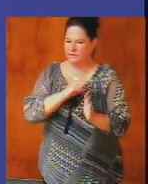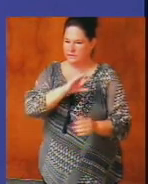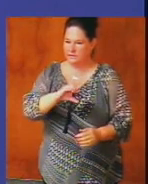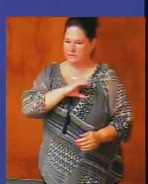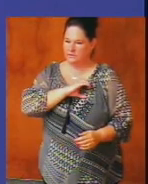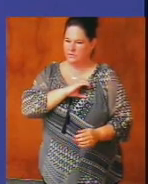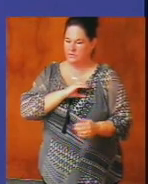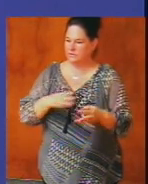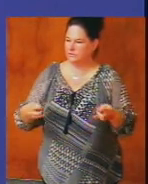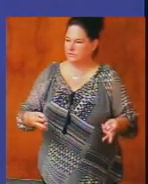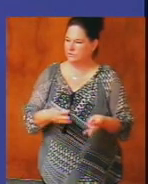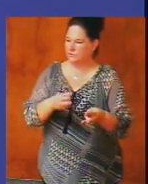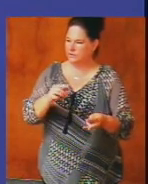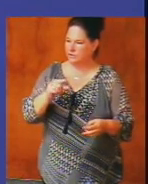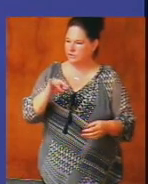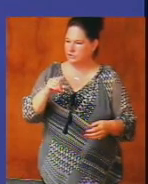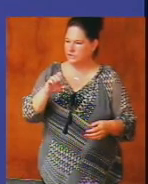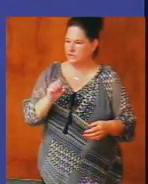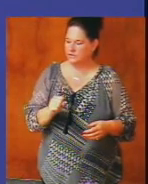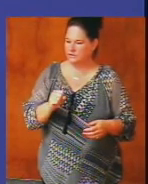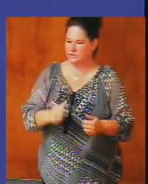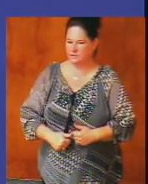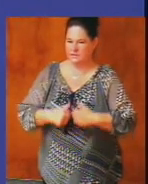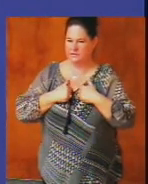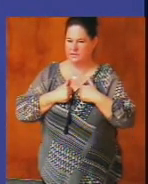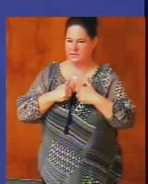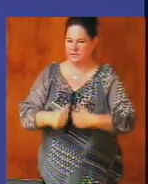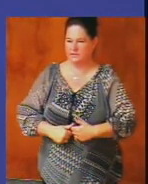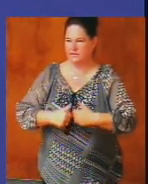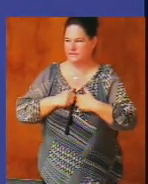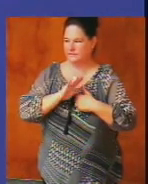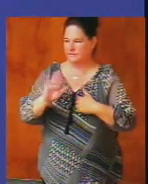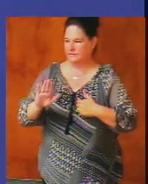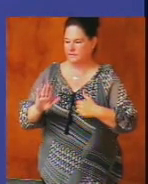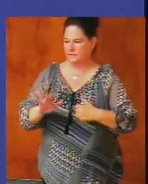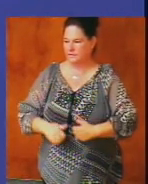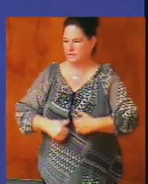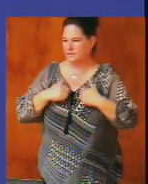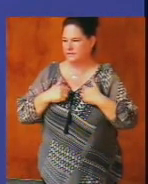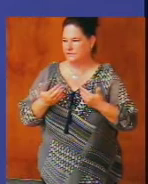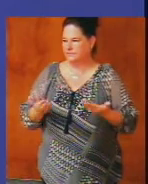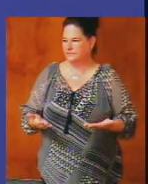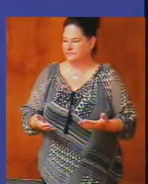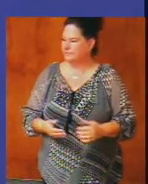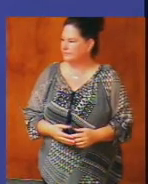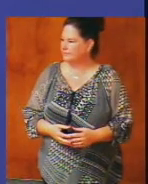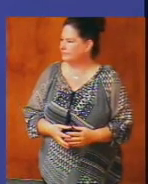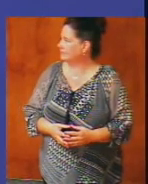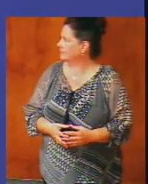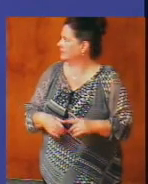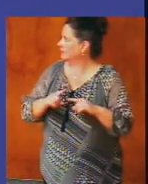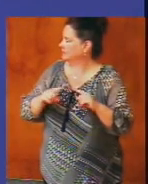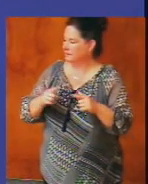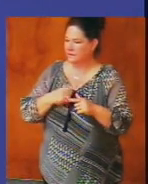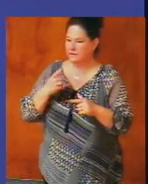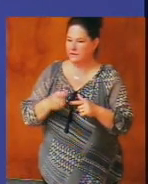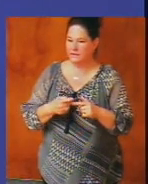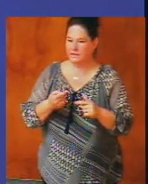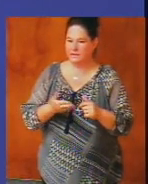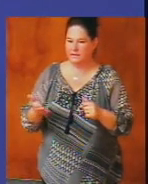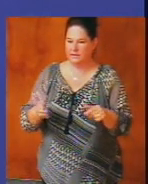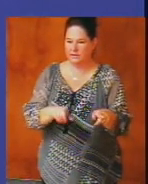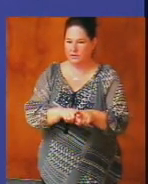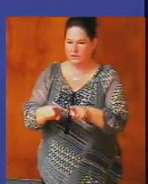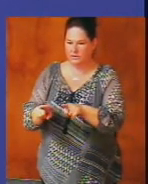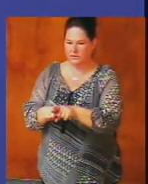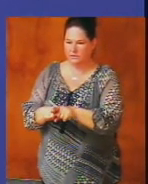way Gentiles live their lives. But then there was also